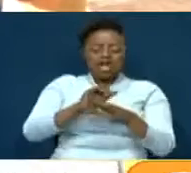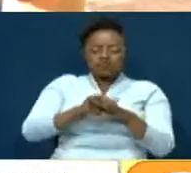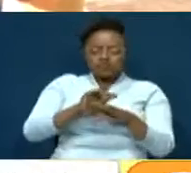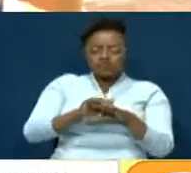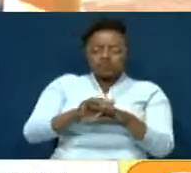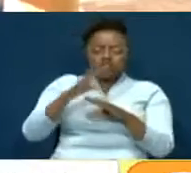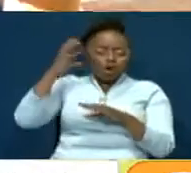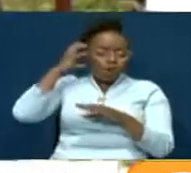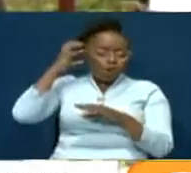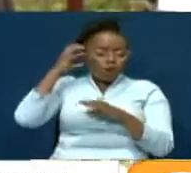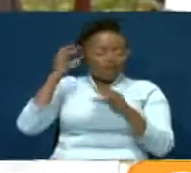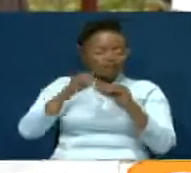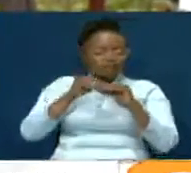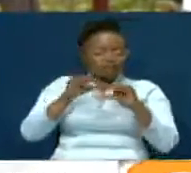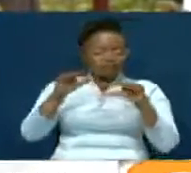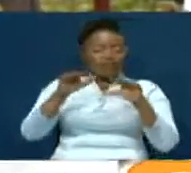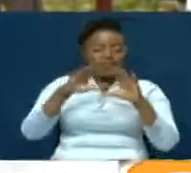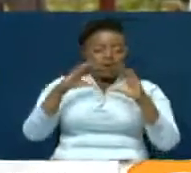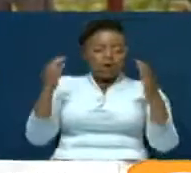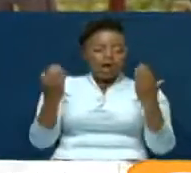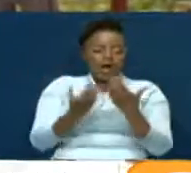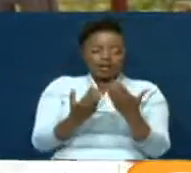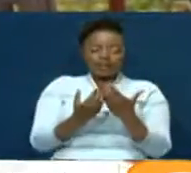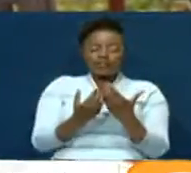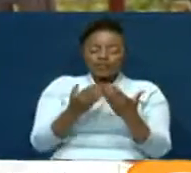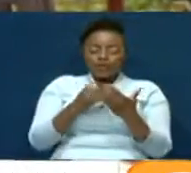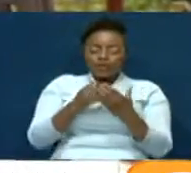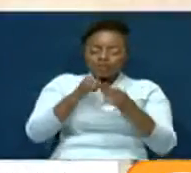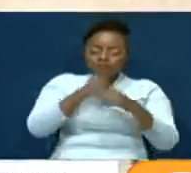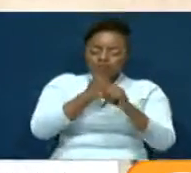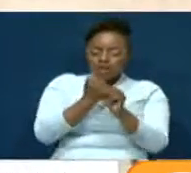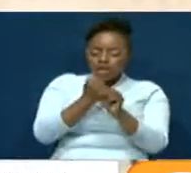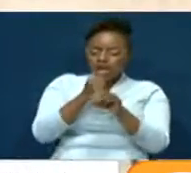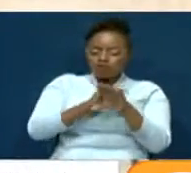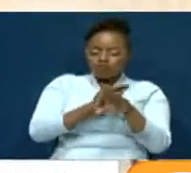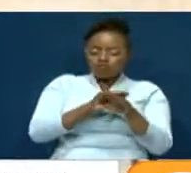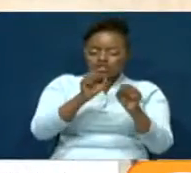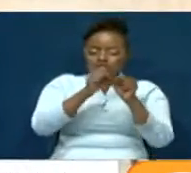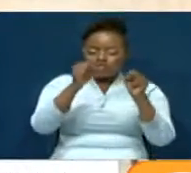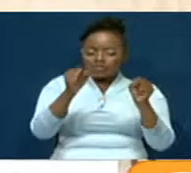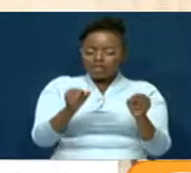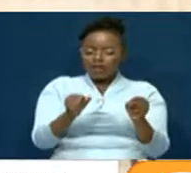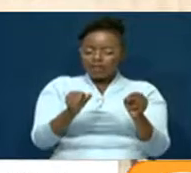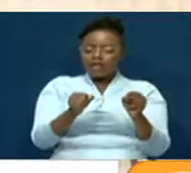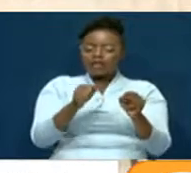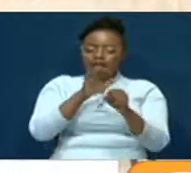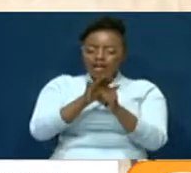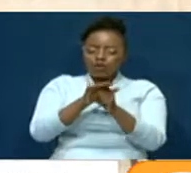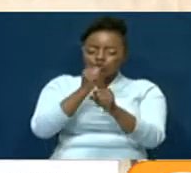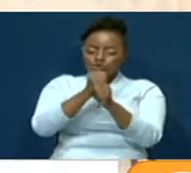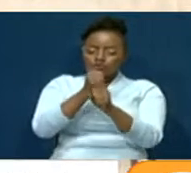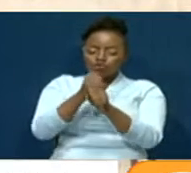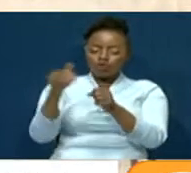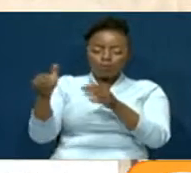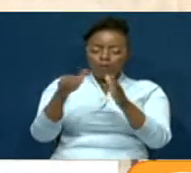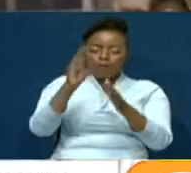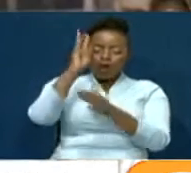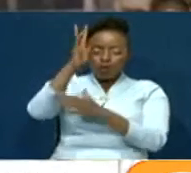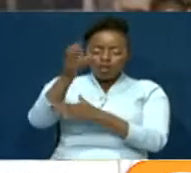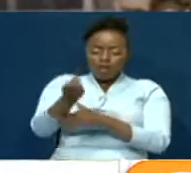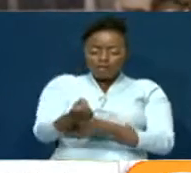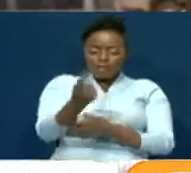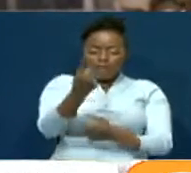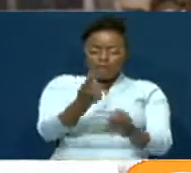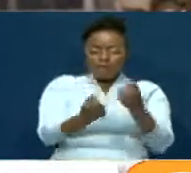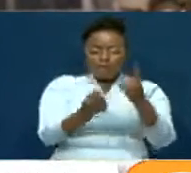stands worldwide. It's going to create an ecosystem around it, with a lot of employment opportunities that will come with it,